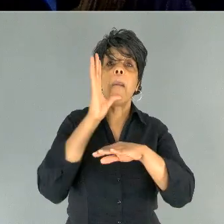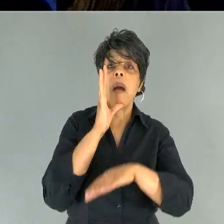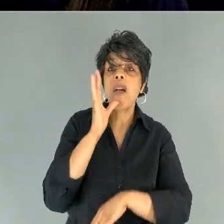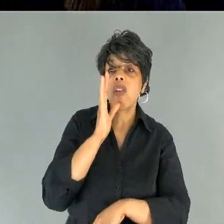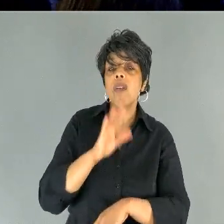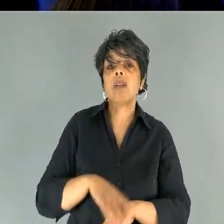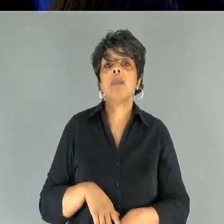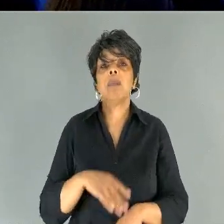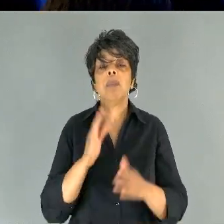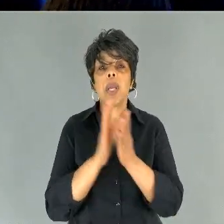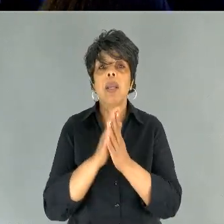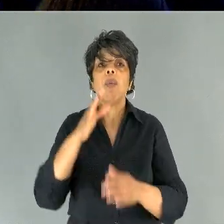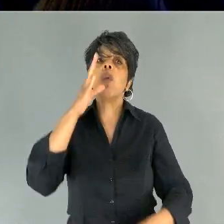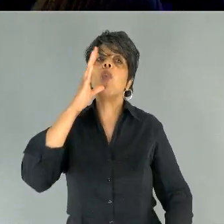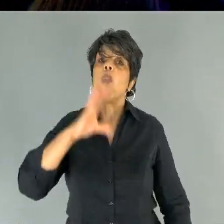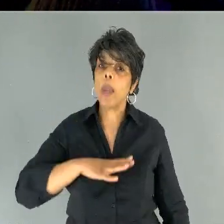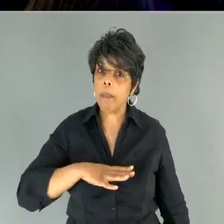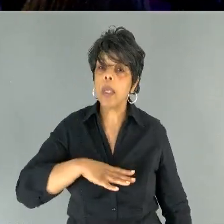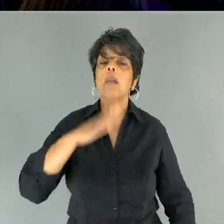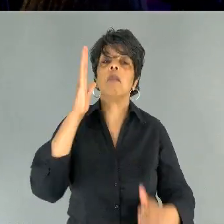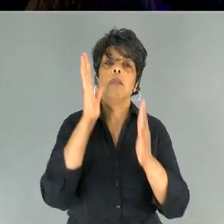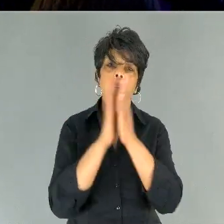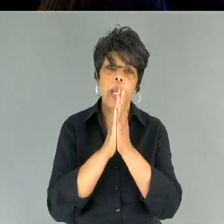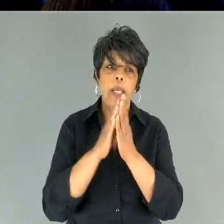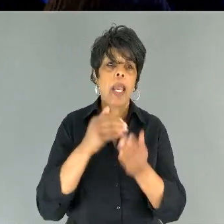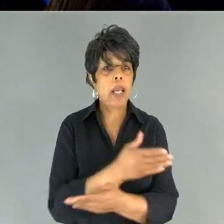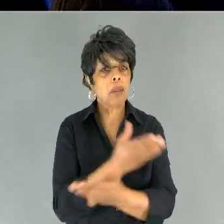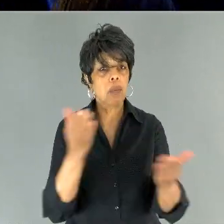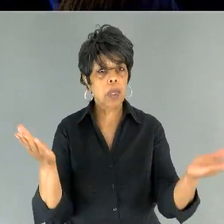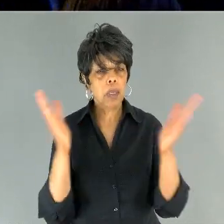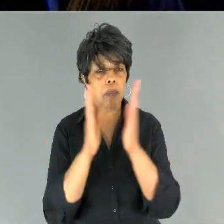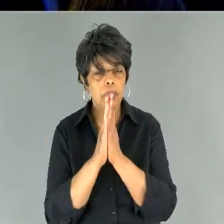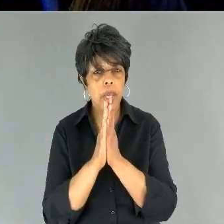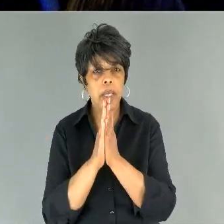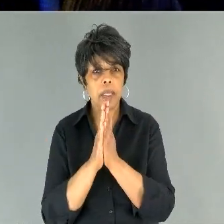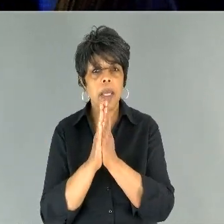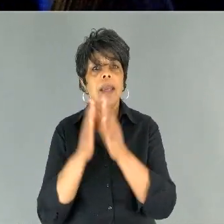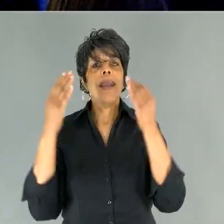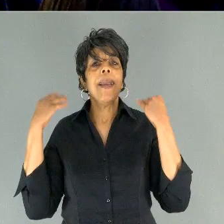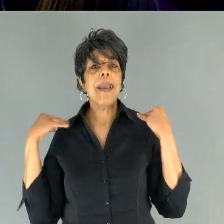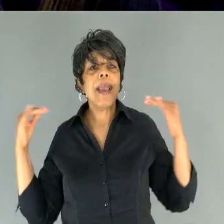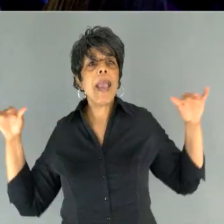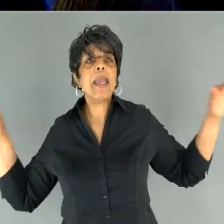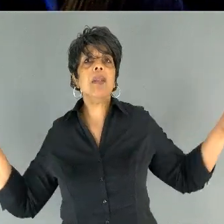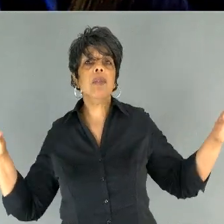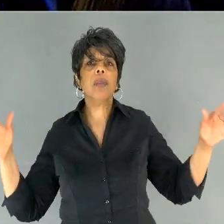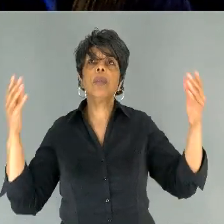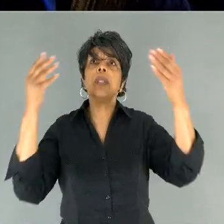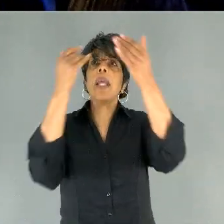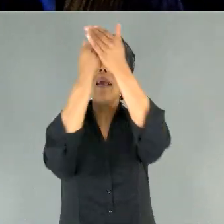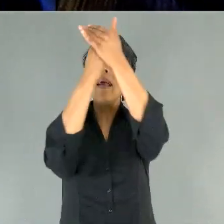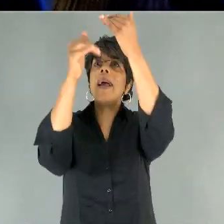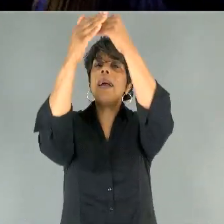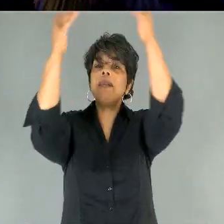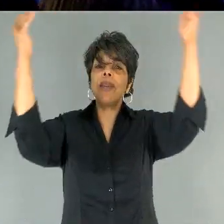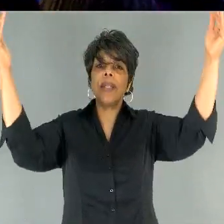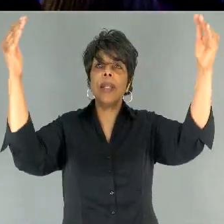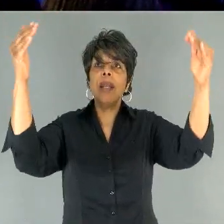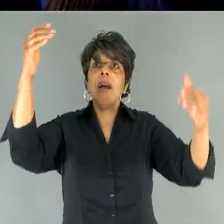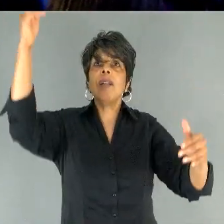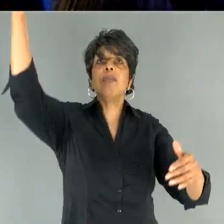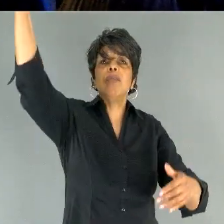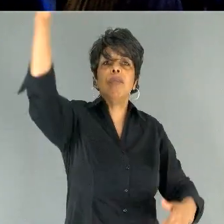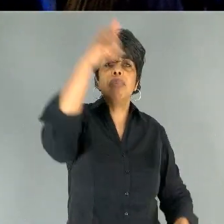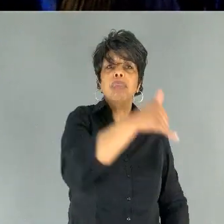when women pray, as we pray, angels are ascending and descending. As